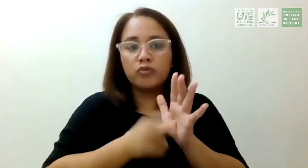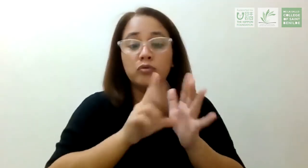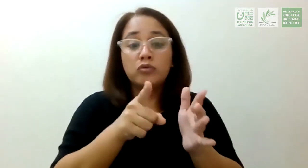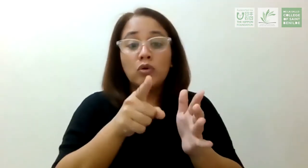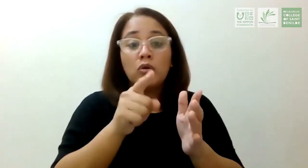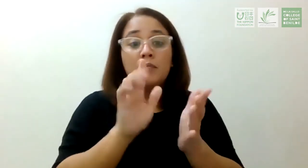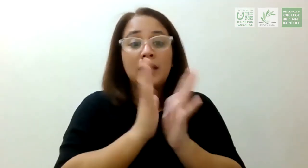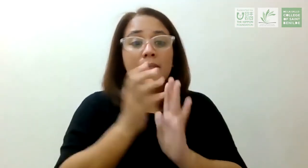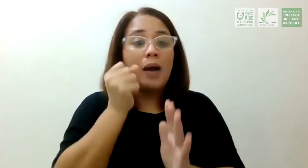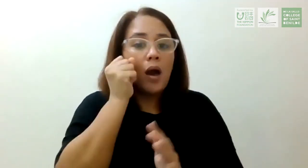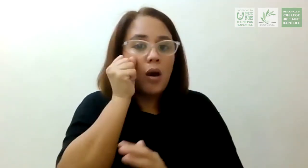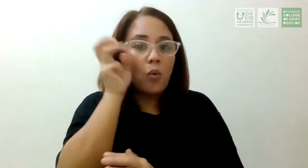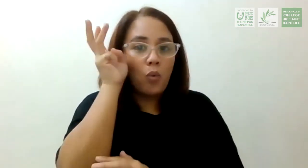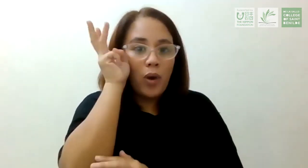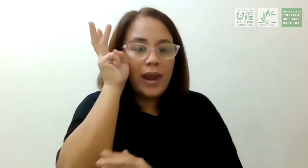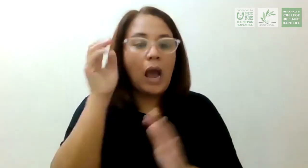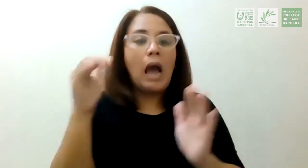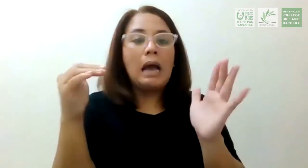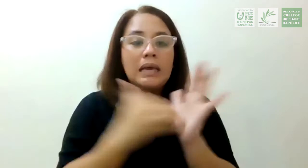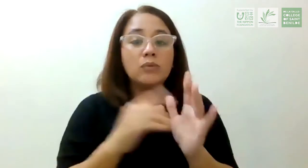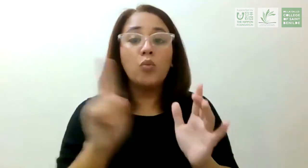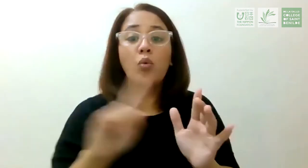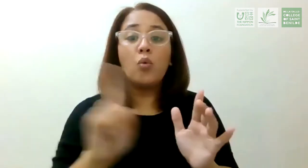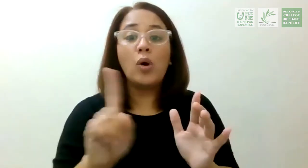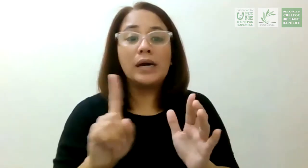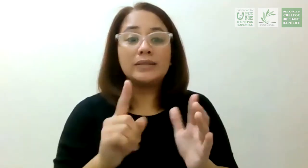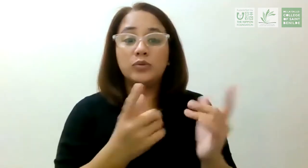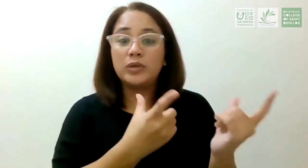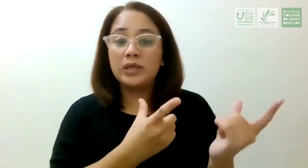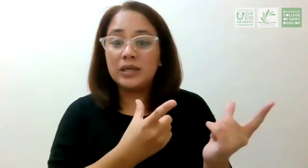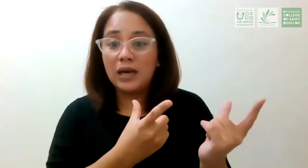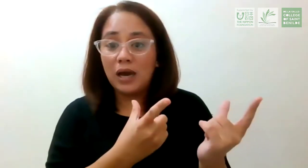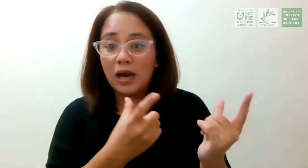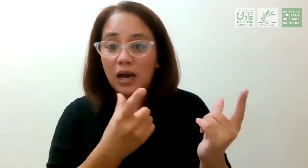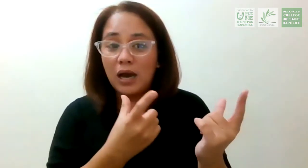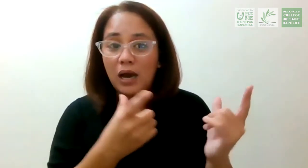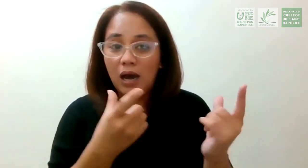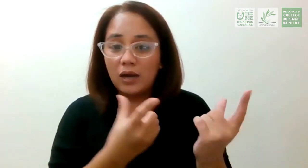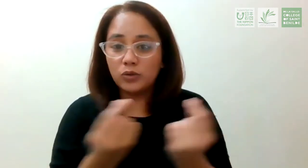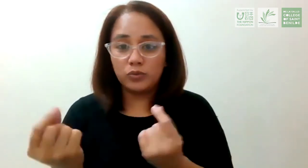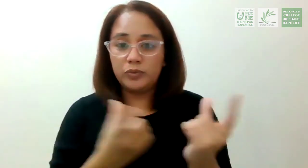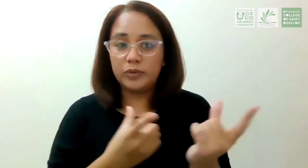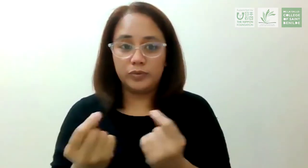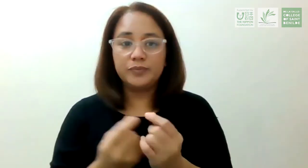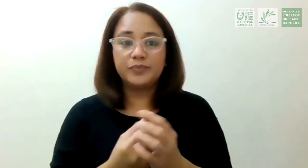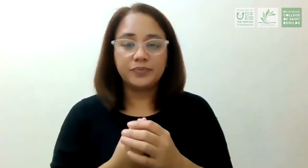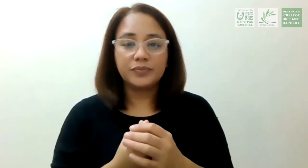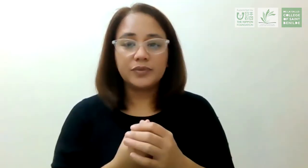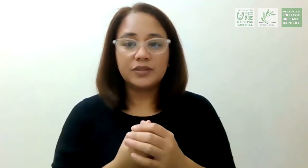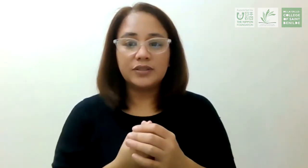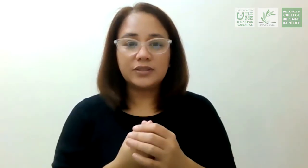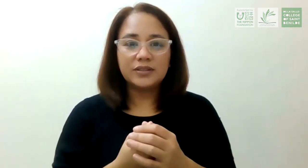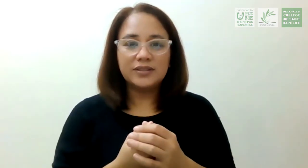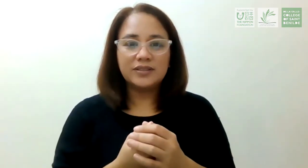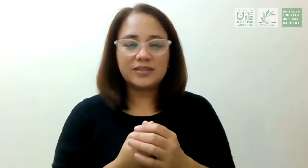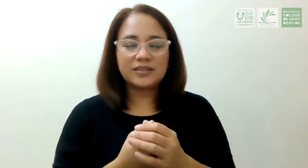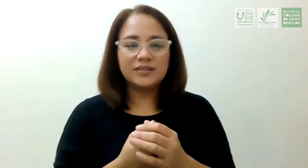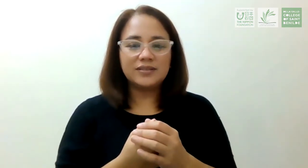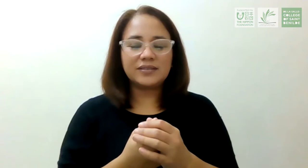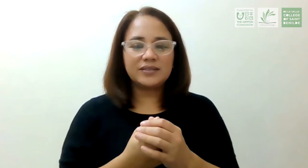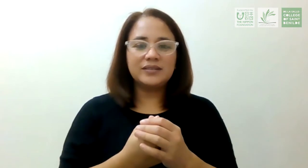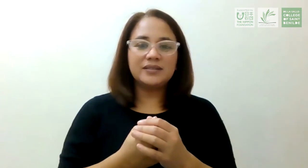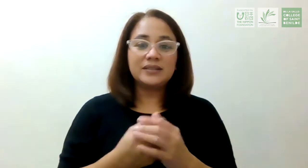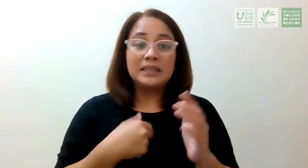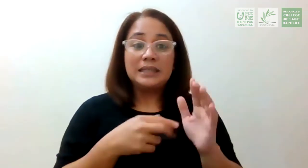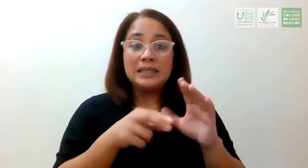again, what we've been doing. Now, Yes, sir. So this quiz will be